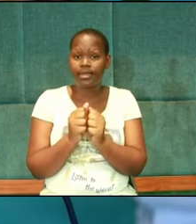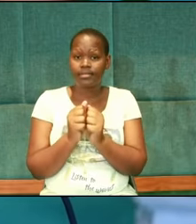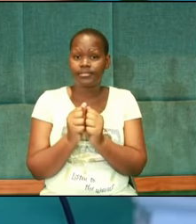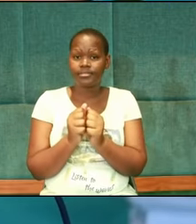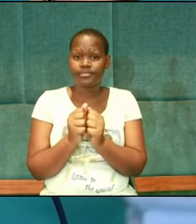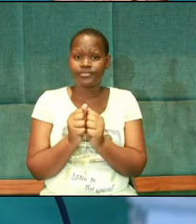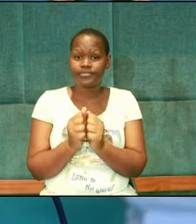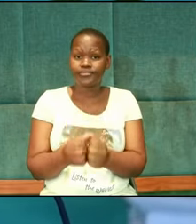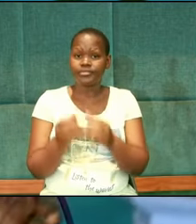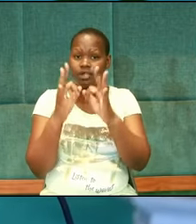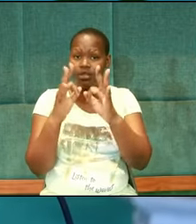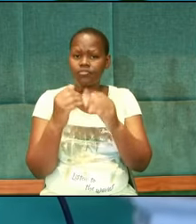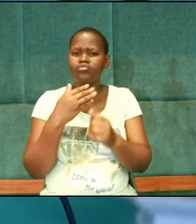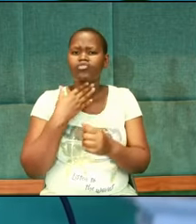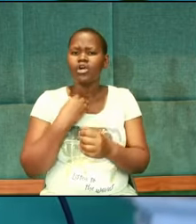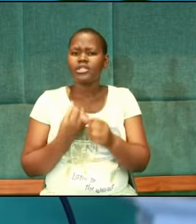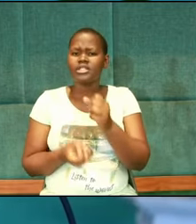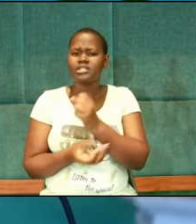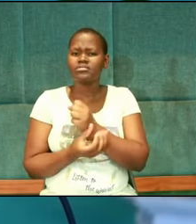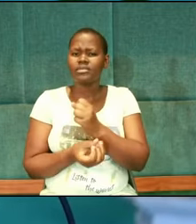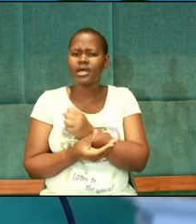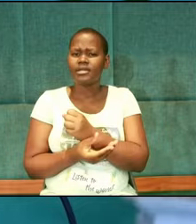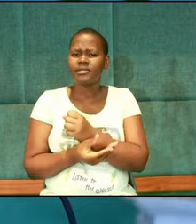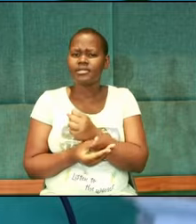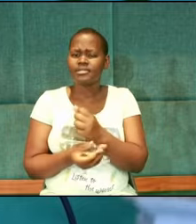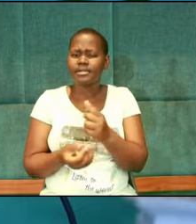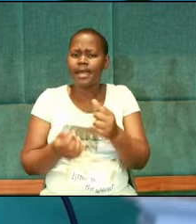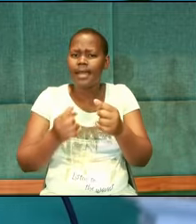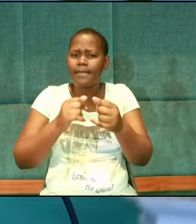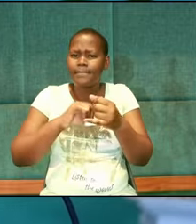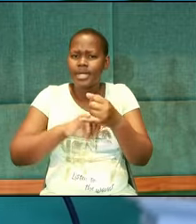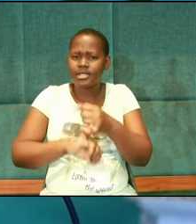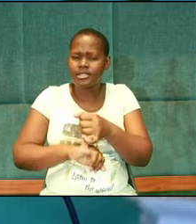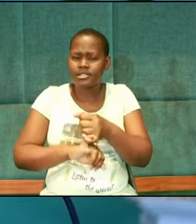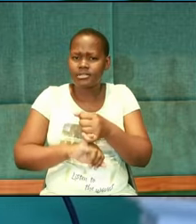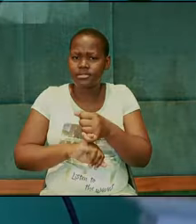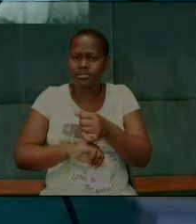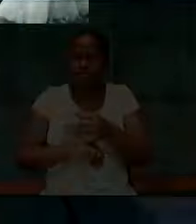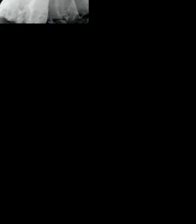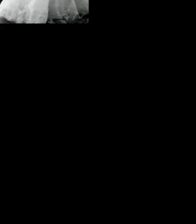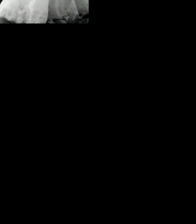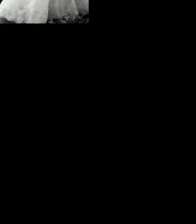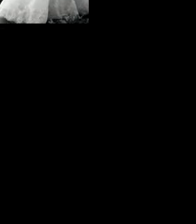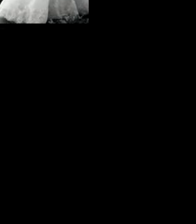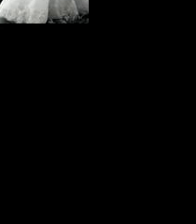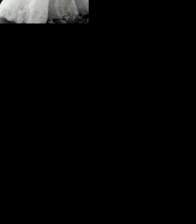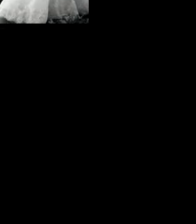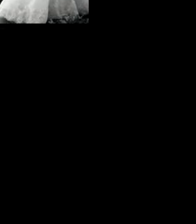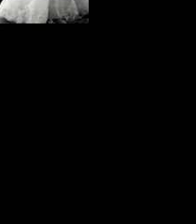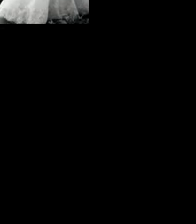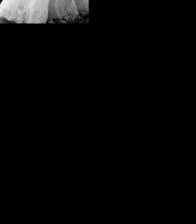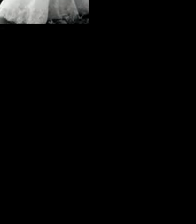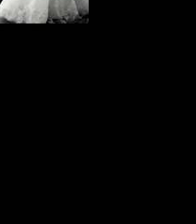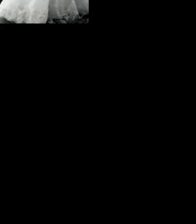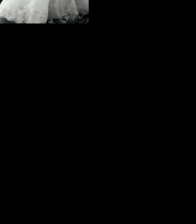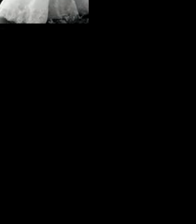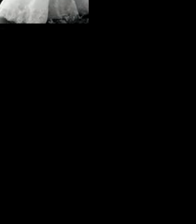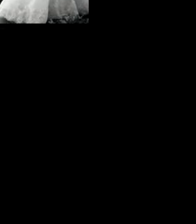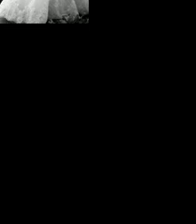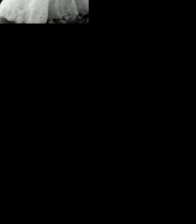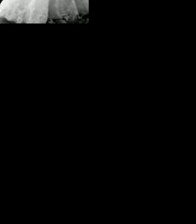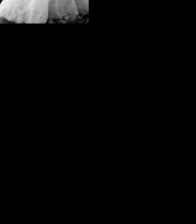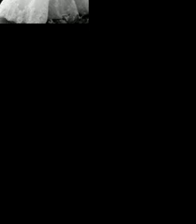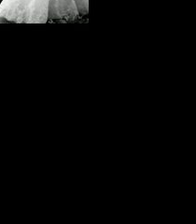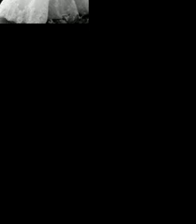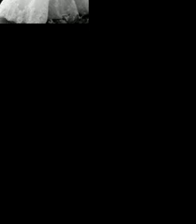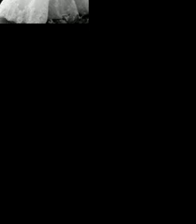If you want me to define marriage, as I close with it, it's a monogamous covenant,